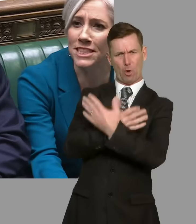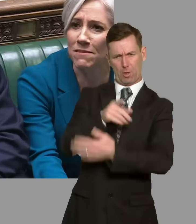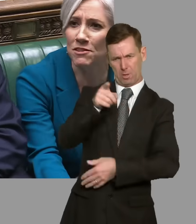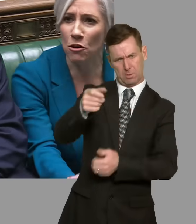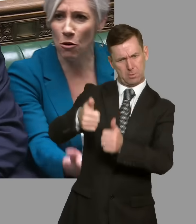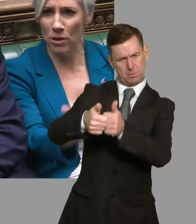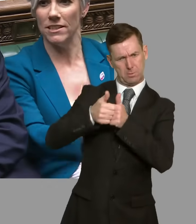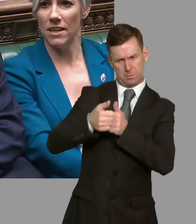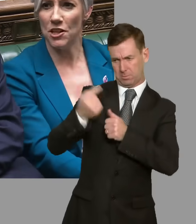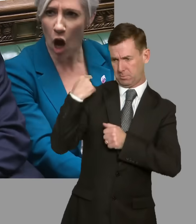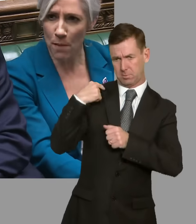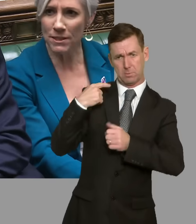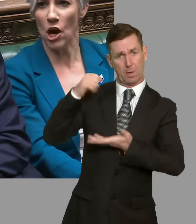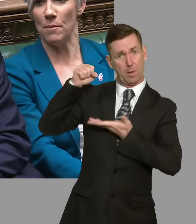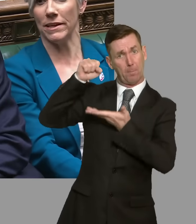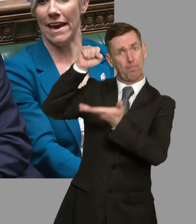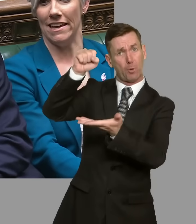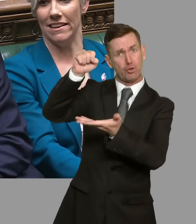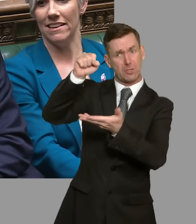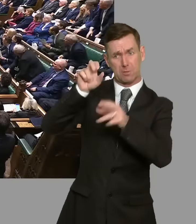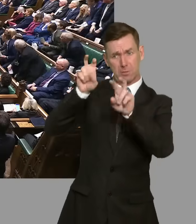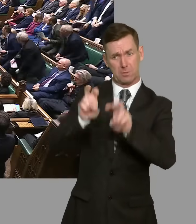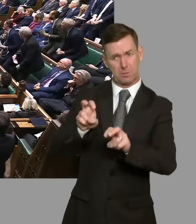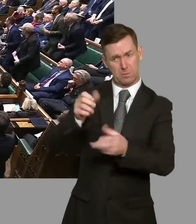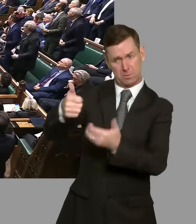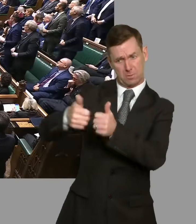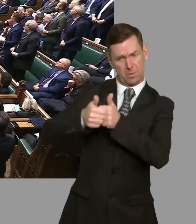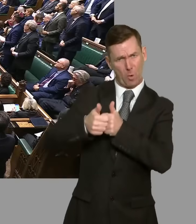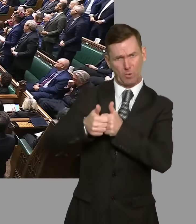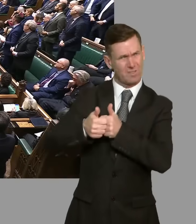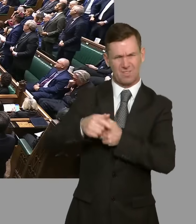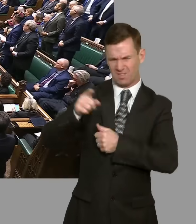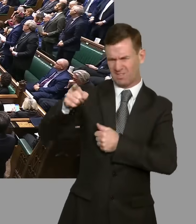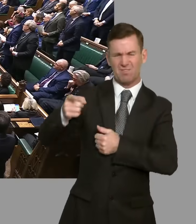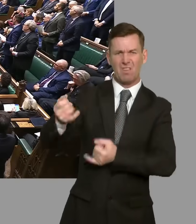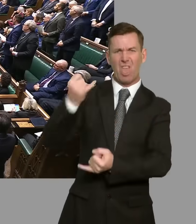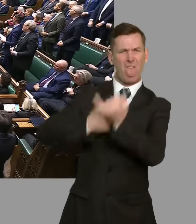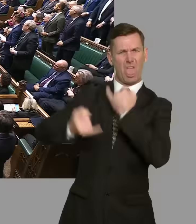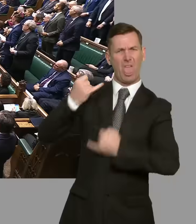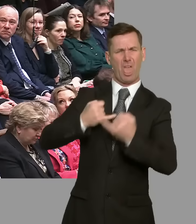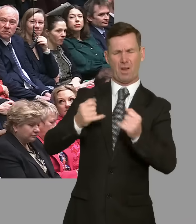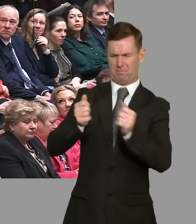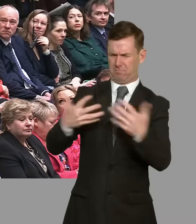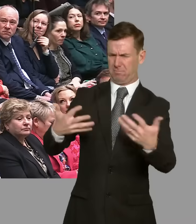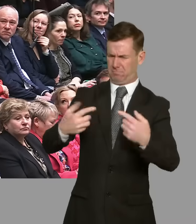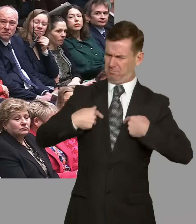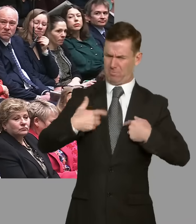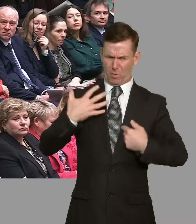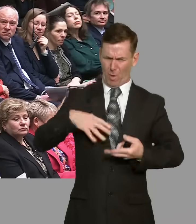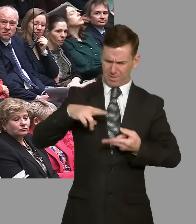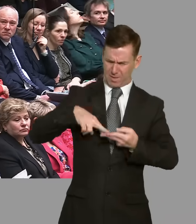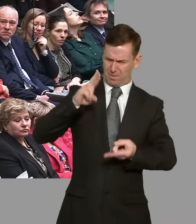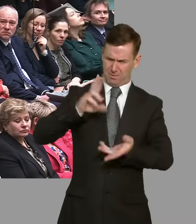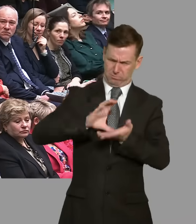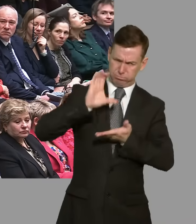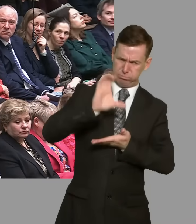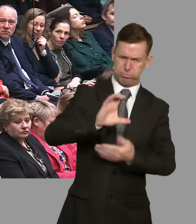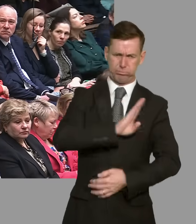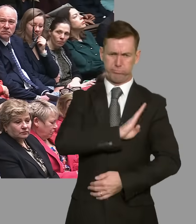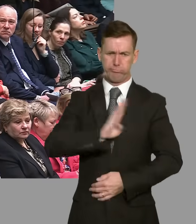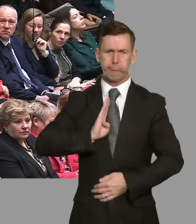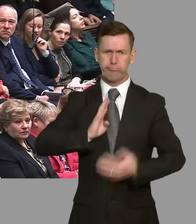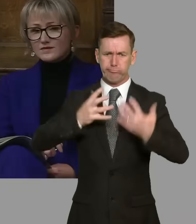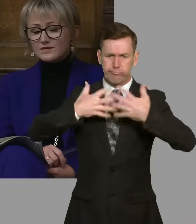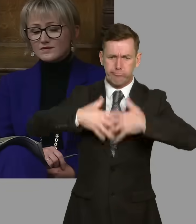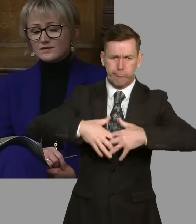measures necessary to carry out the upgrade. Steve Yem. Thank you, Mr. Speaker. Sadly, on